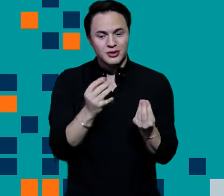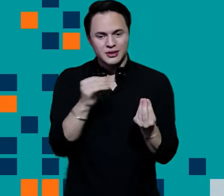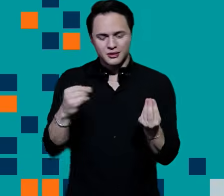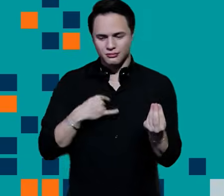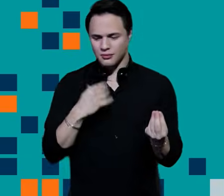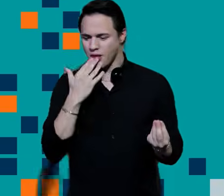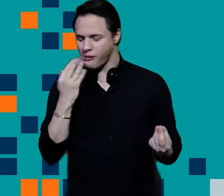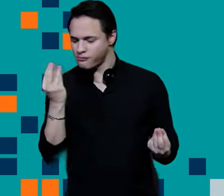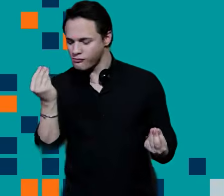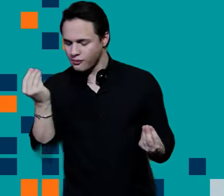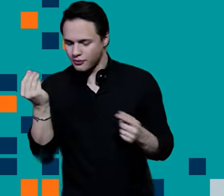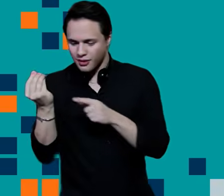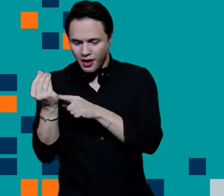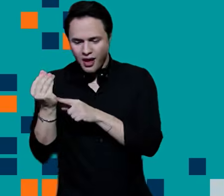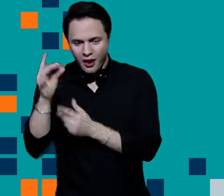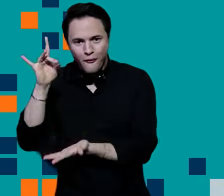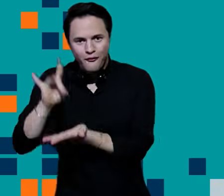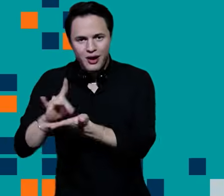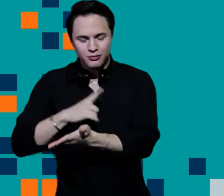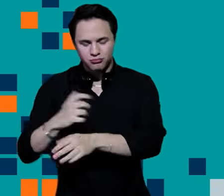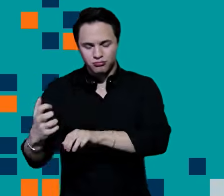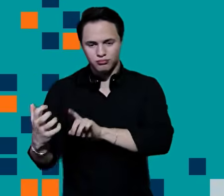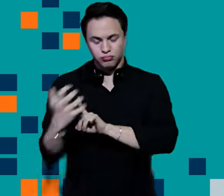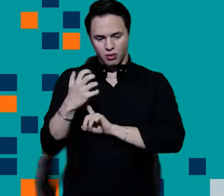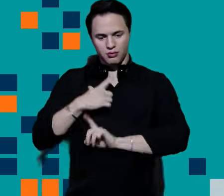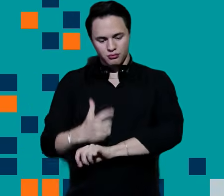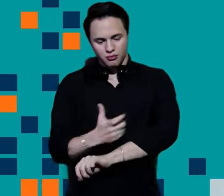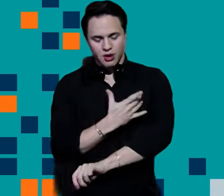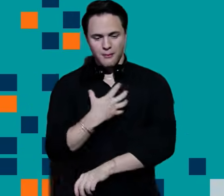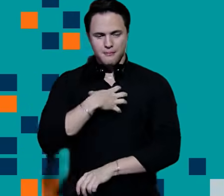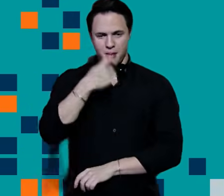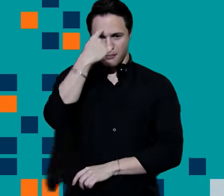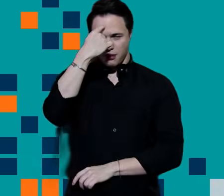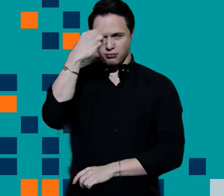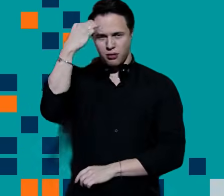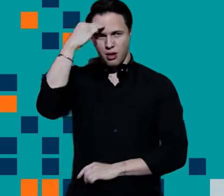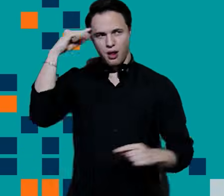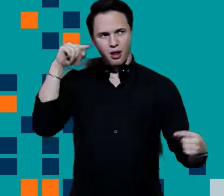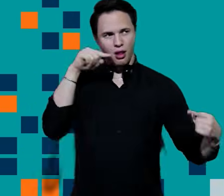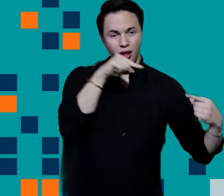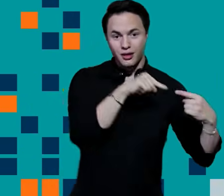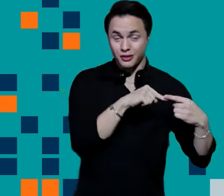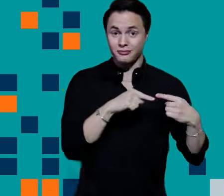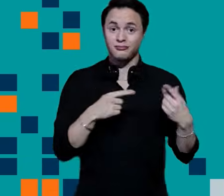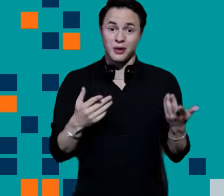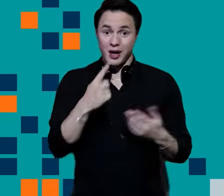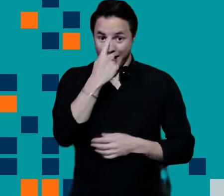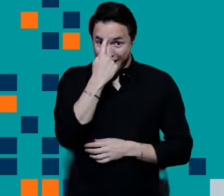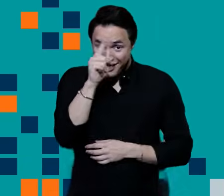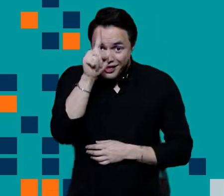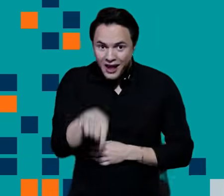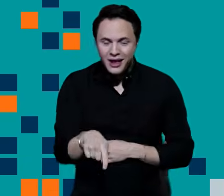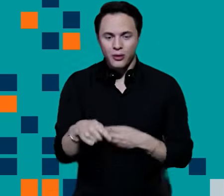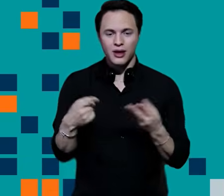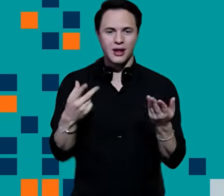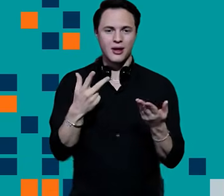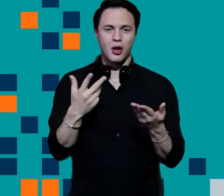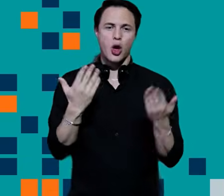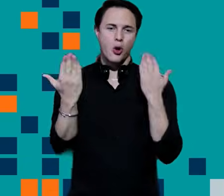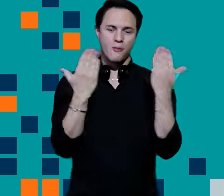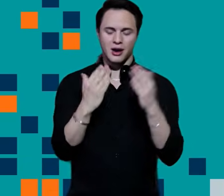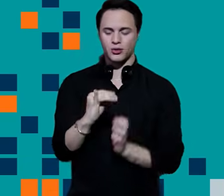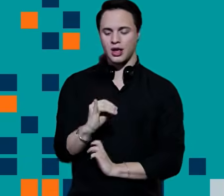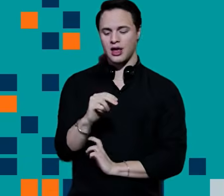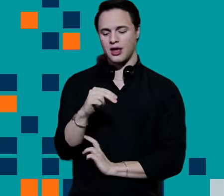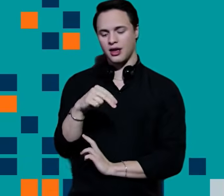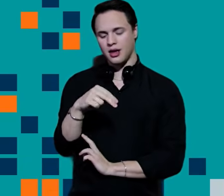flavor, is in fact the same in both examples. So this idea that they're ingredients that you mix